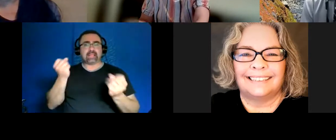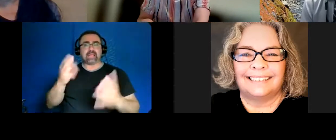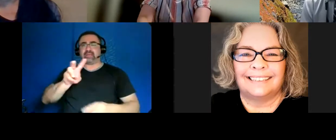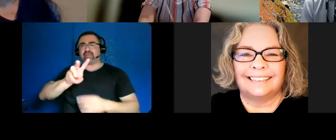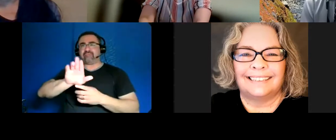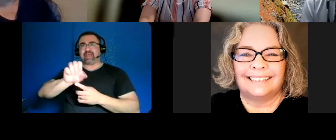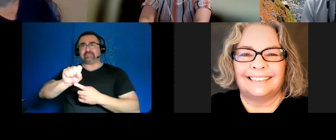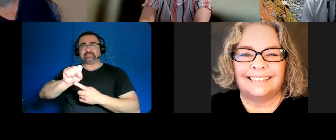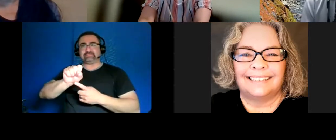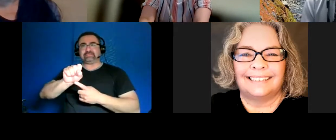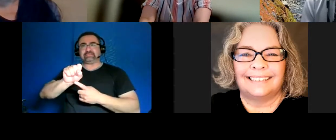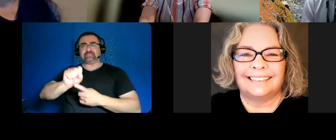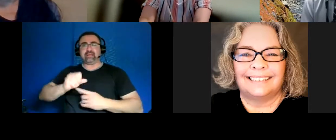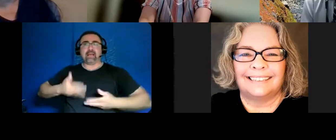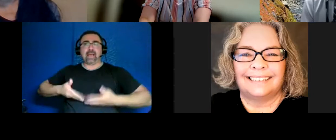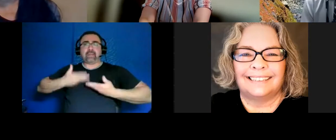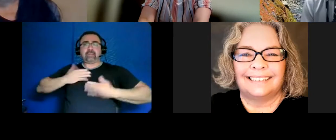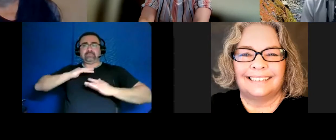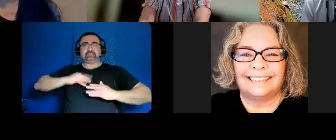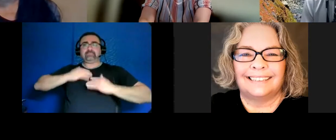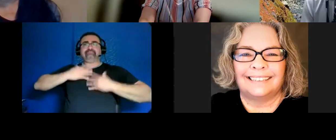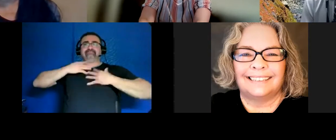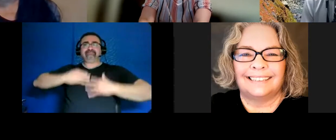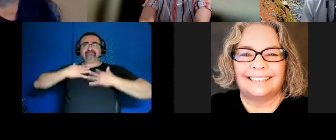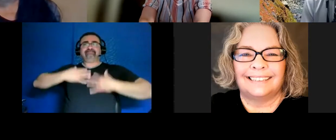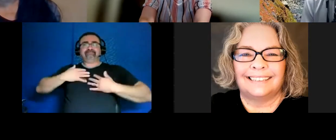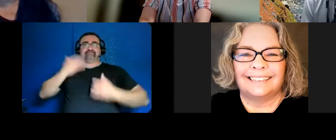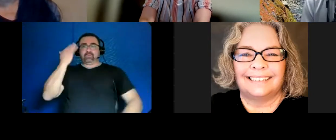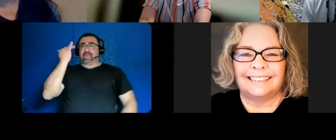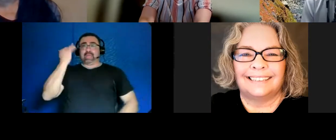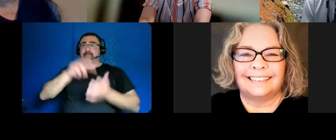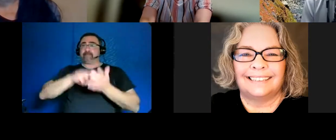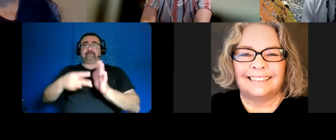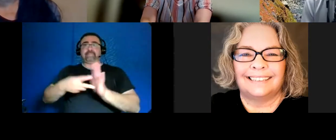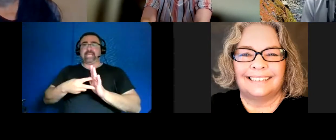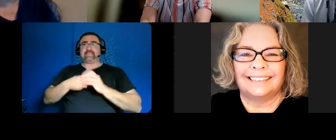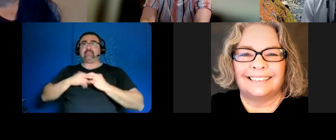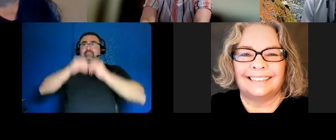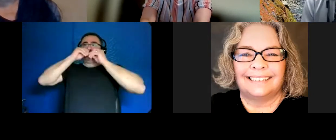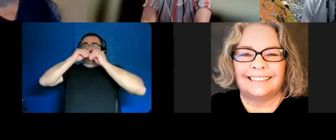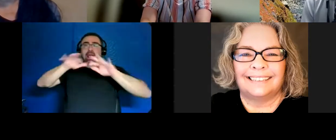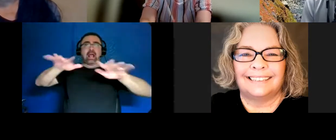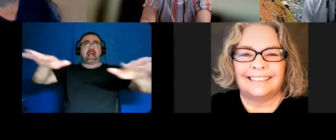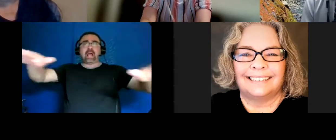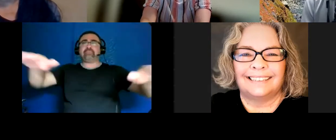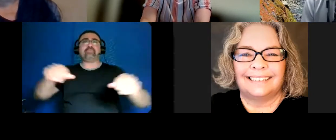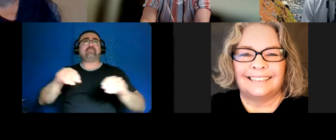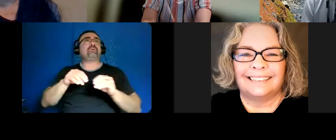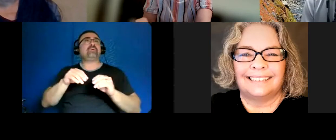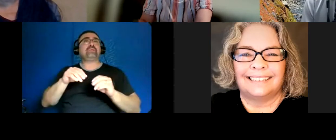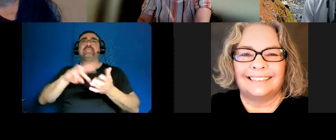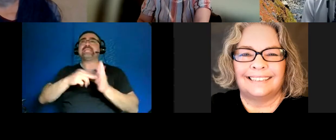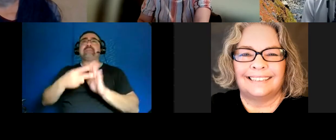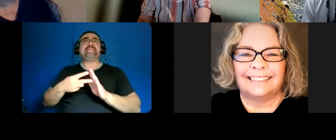in the upper airways, and that just means it's more transmissible. It doesn't mean that it